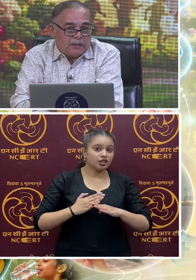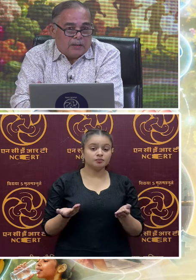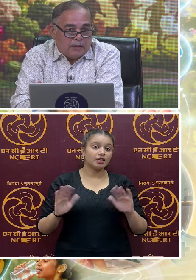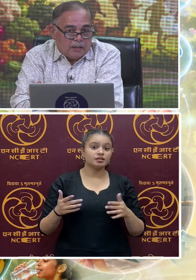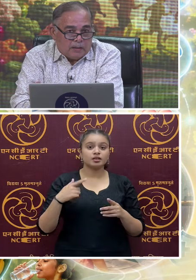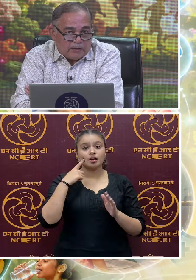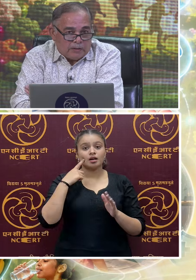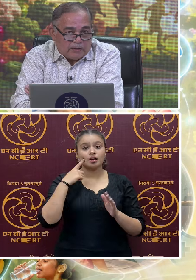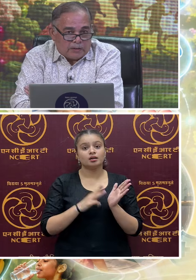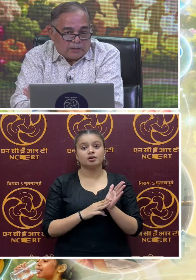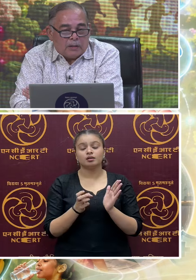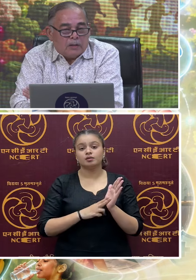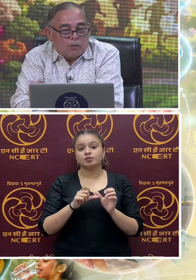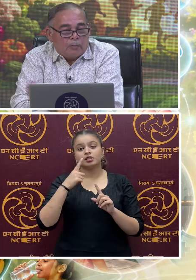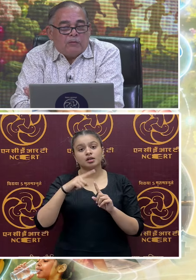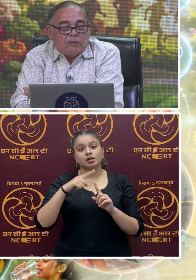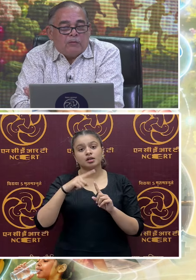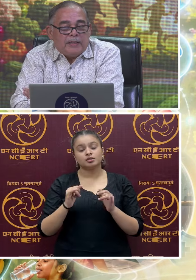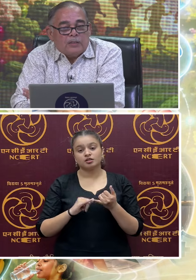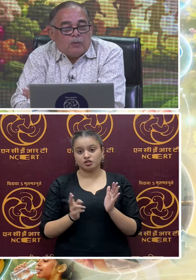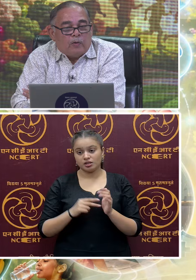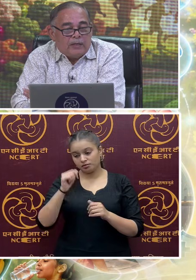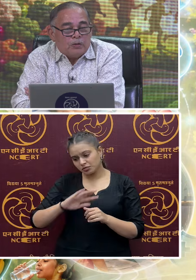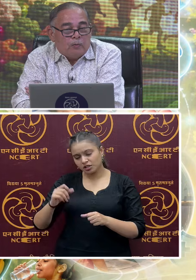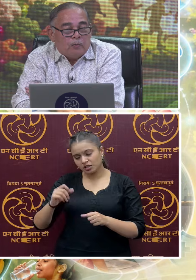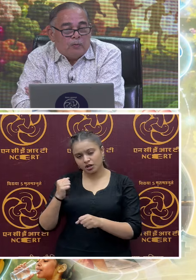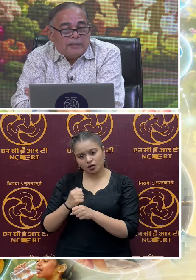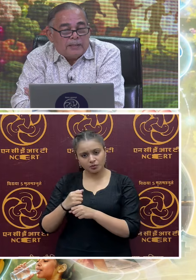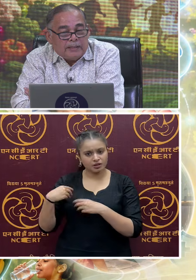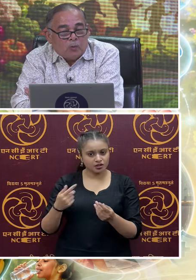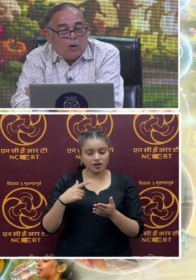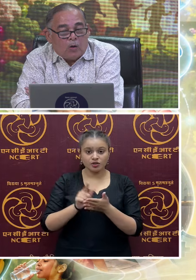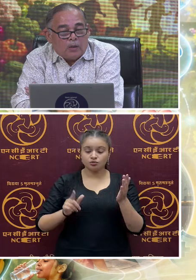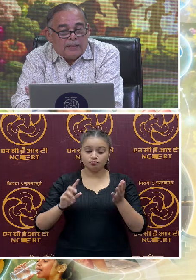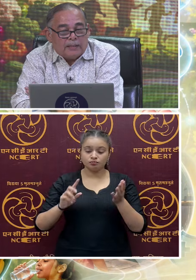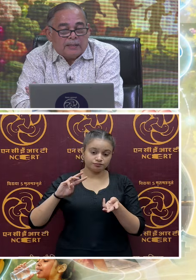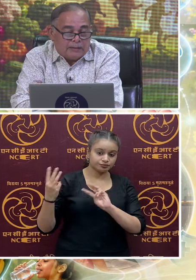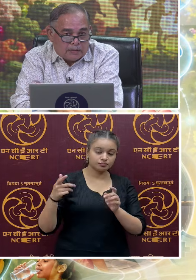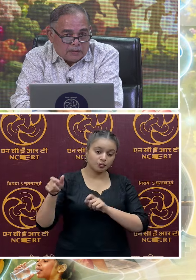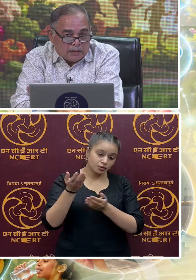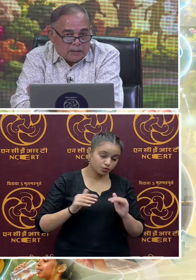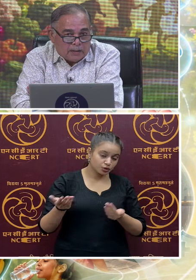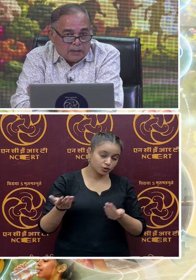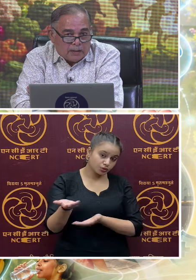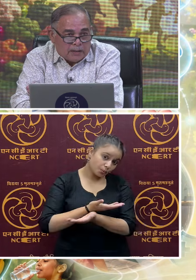immunization, which the government of India is providing universally to all the